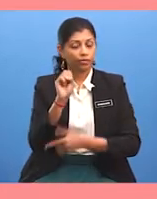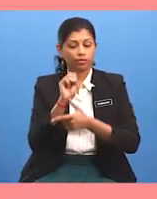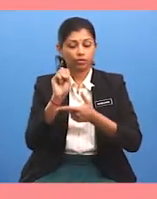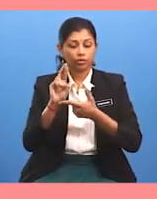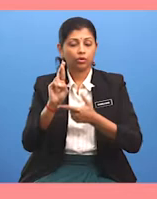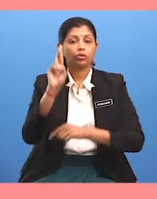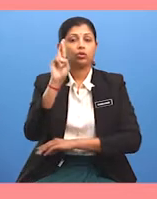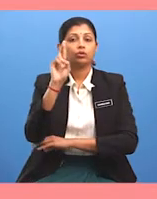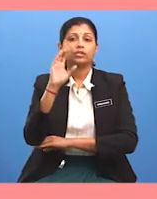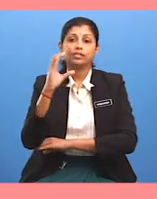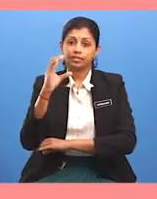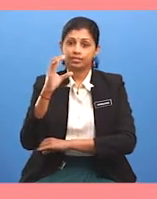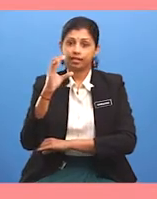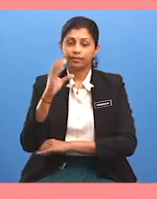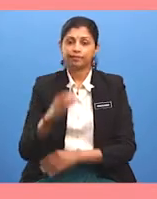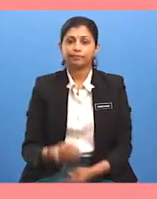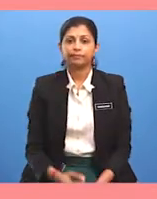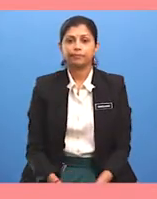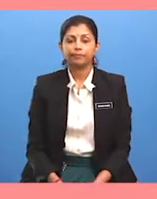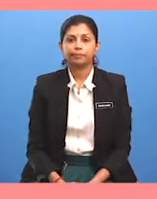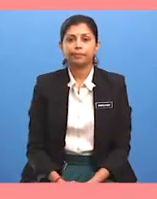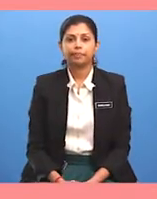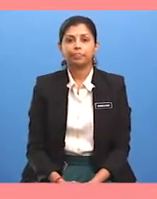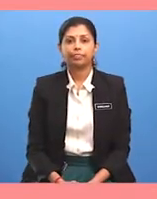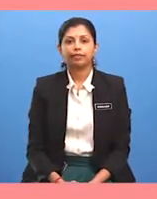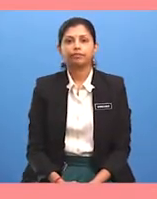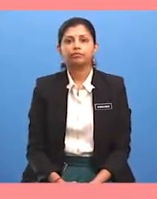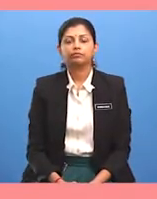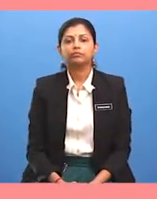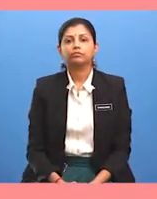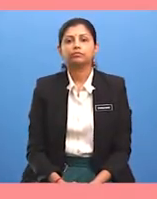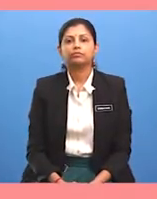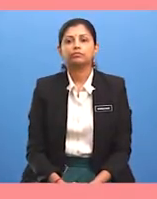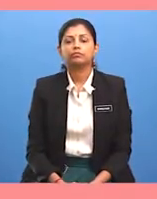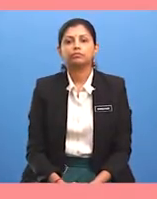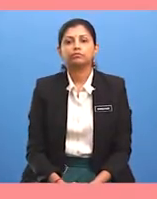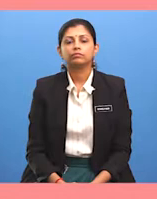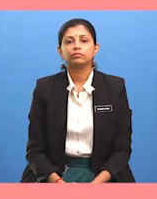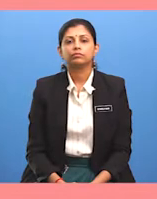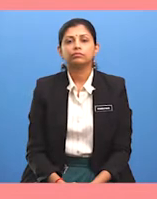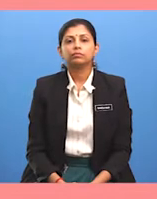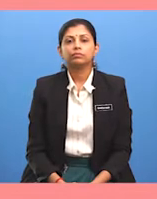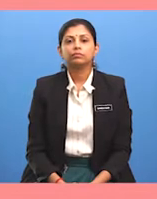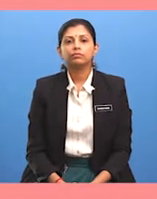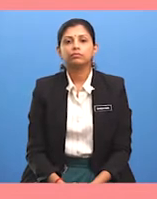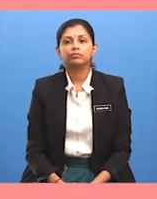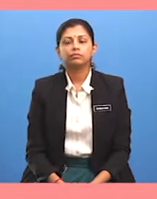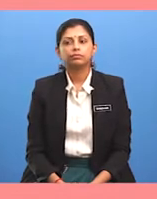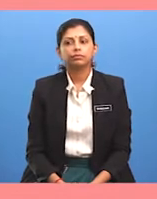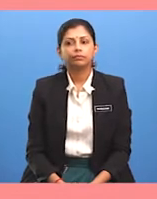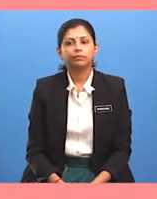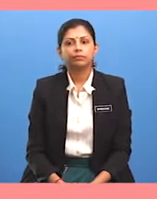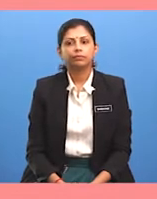He is wary of his security measures for Facebook. C. He is proud of his